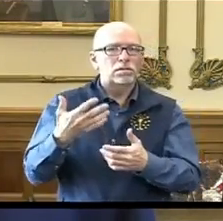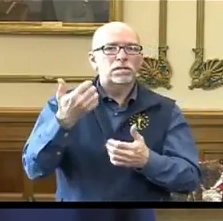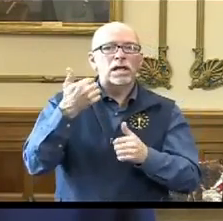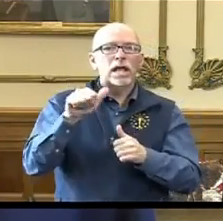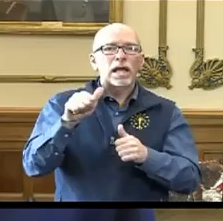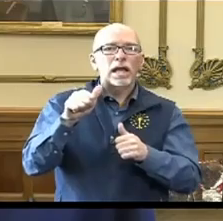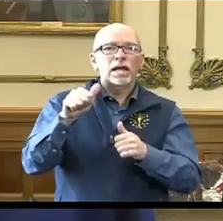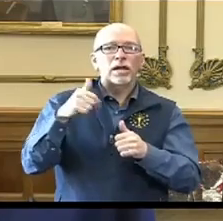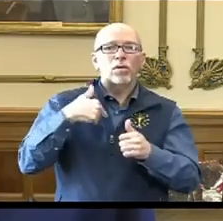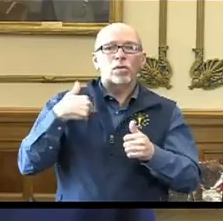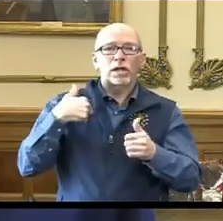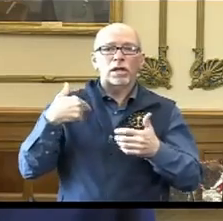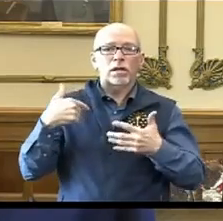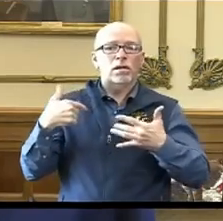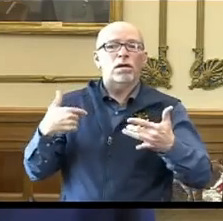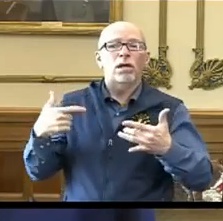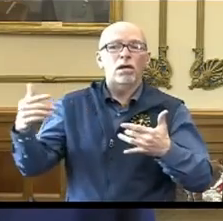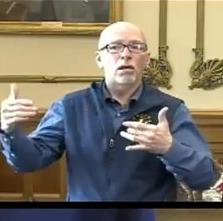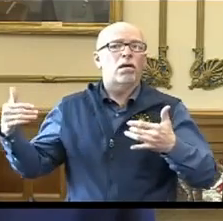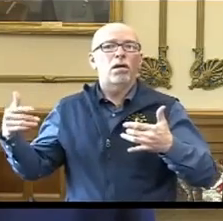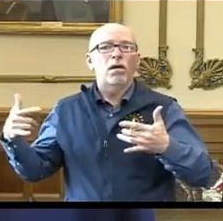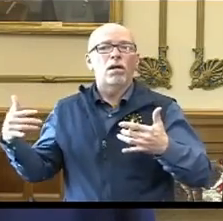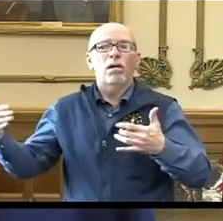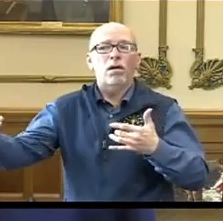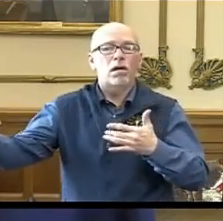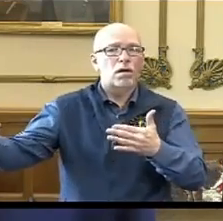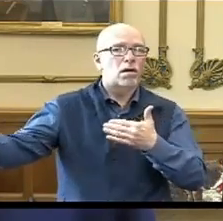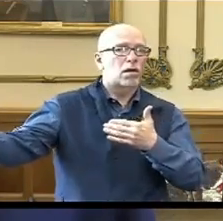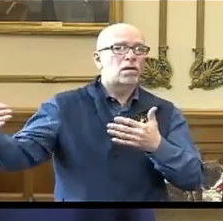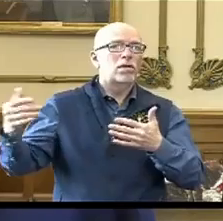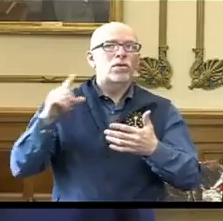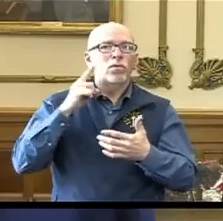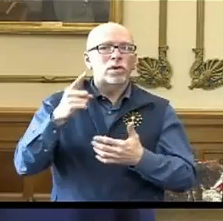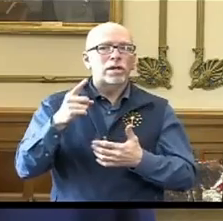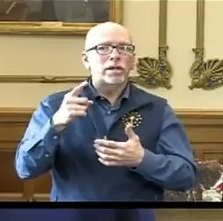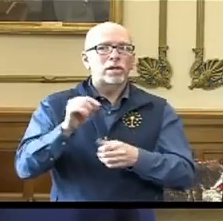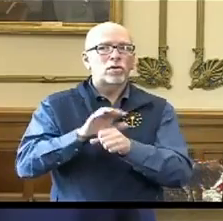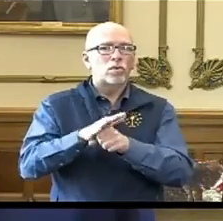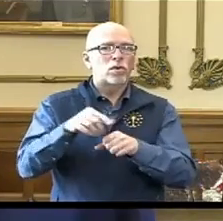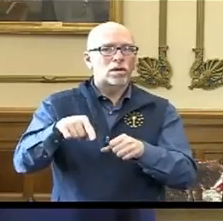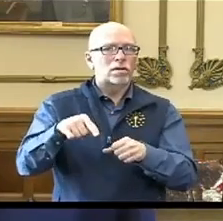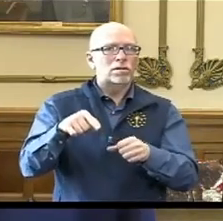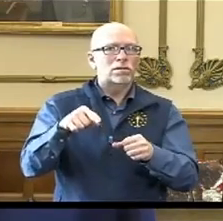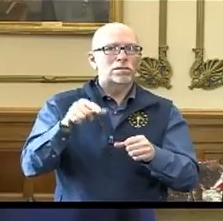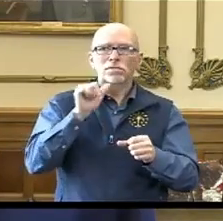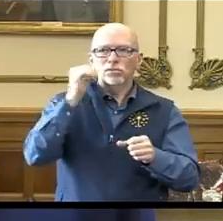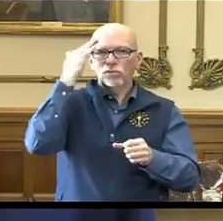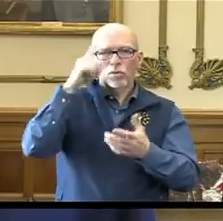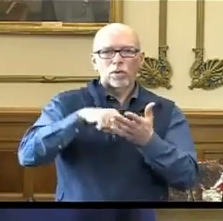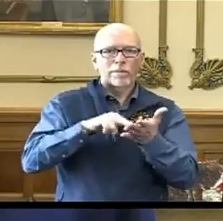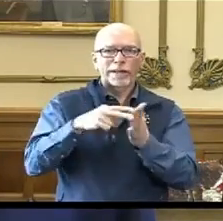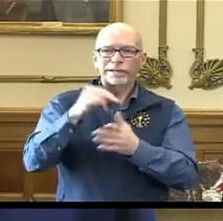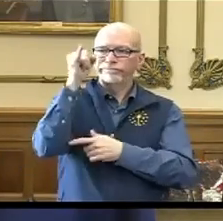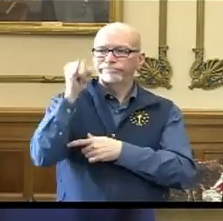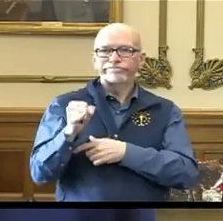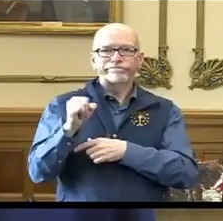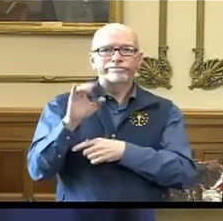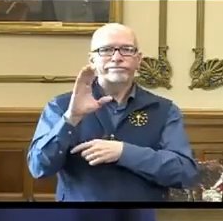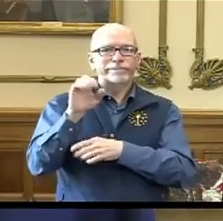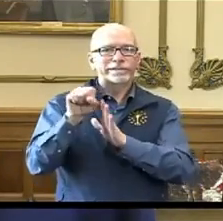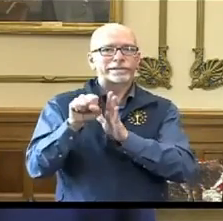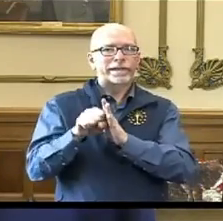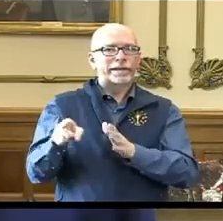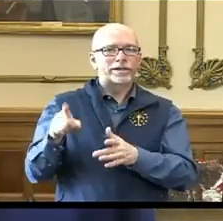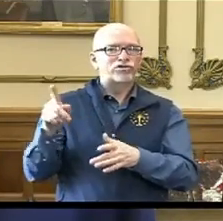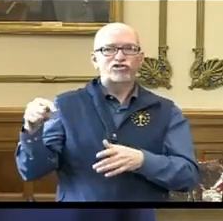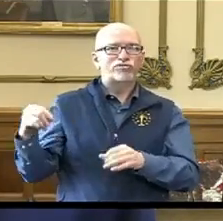or suppression that is done, again, the coronavirus doesn't know what a border is. It just knows how